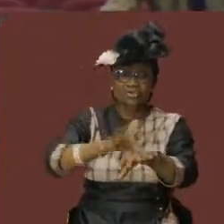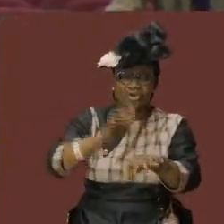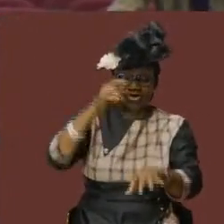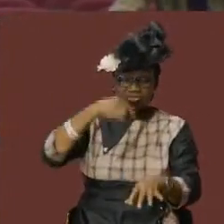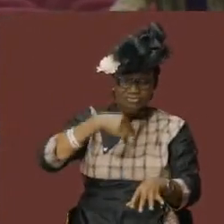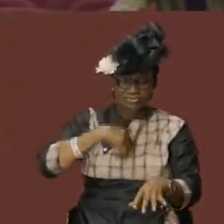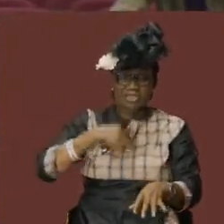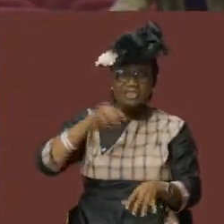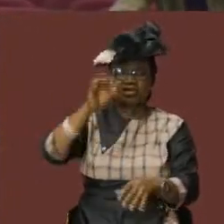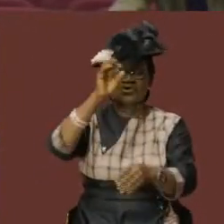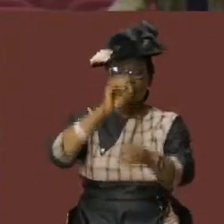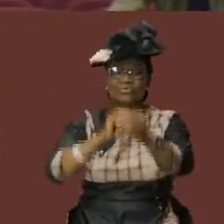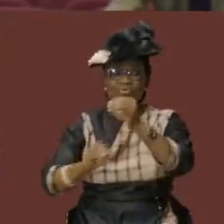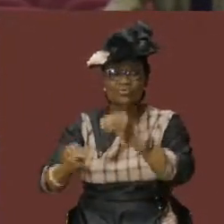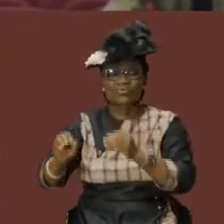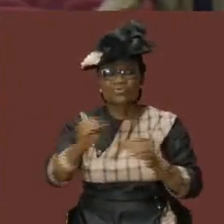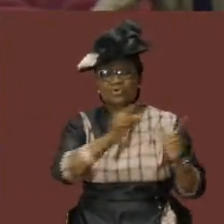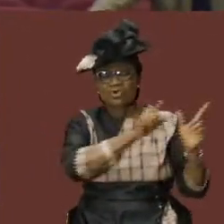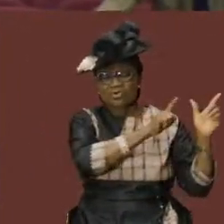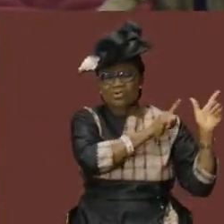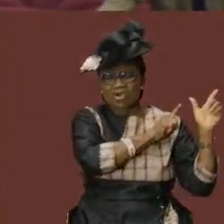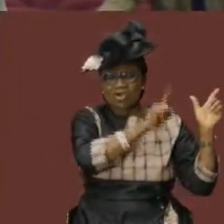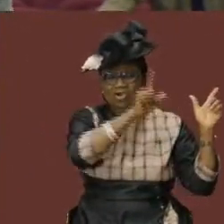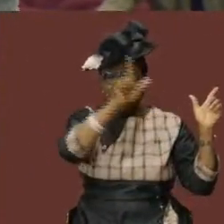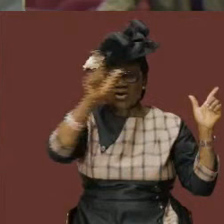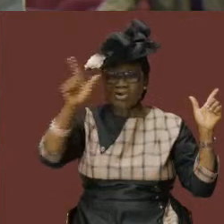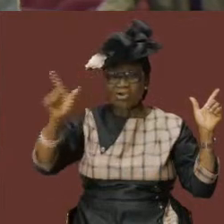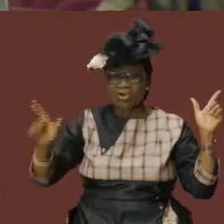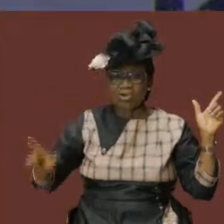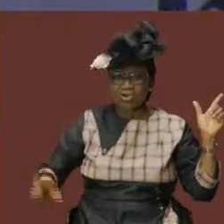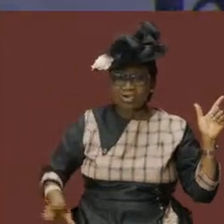spirit. Touch me, oh